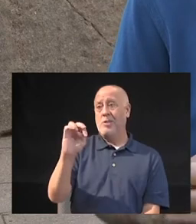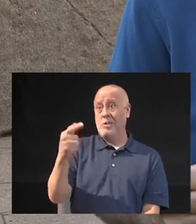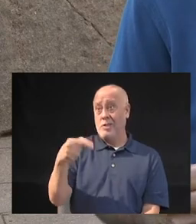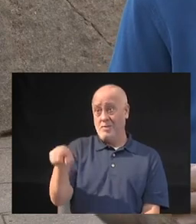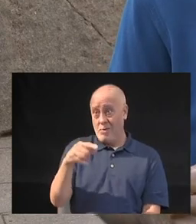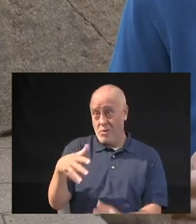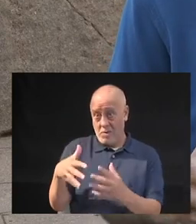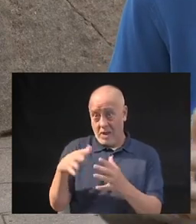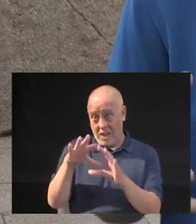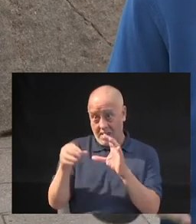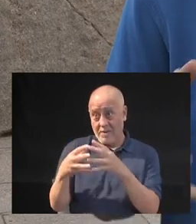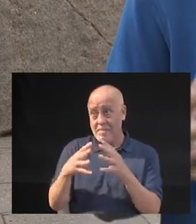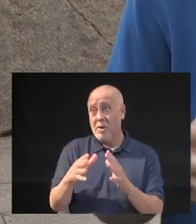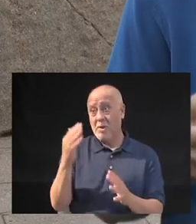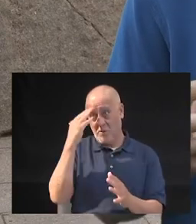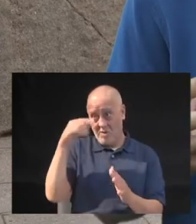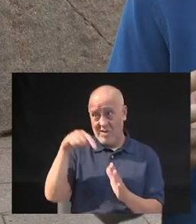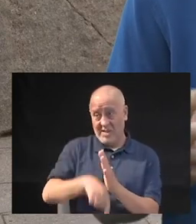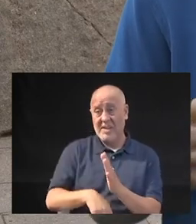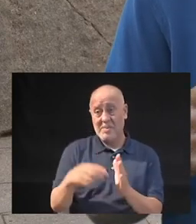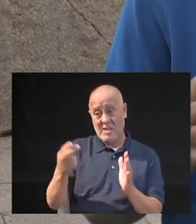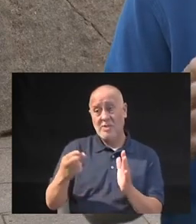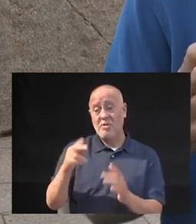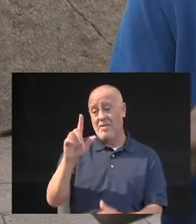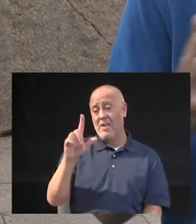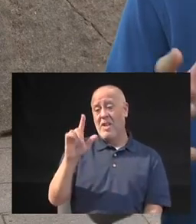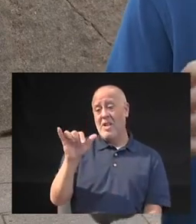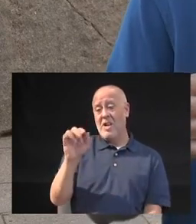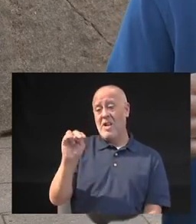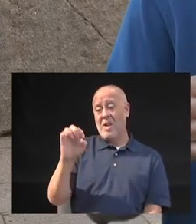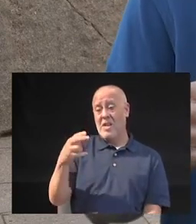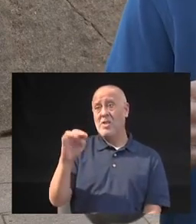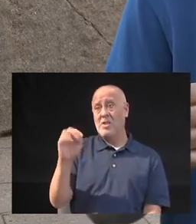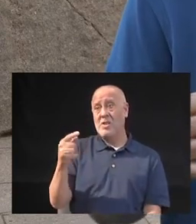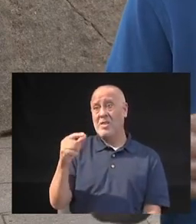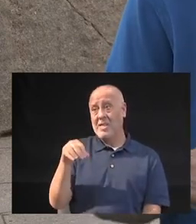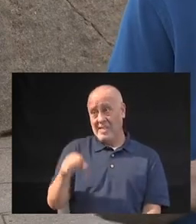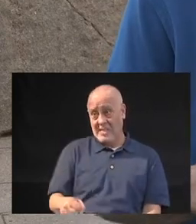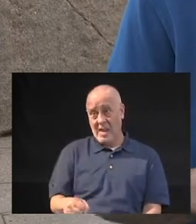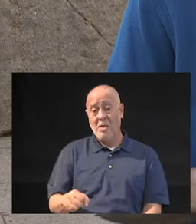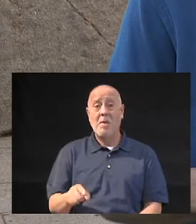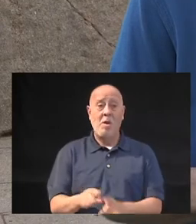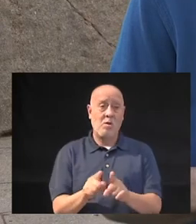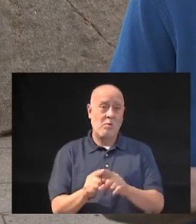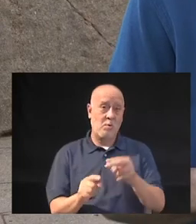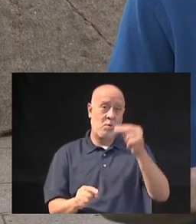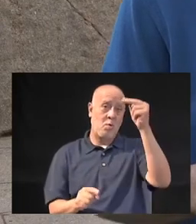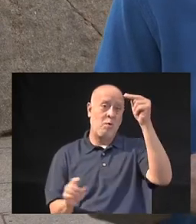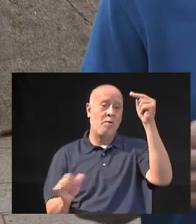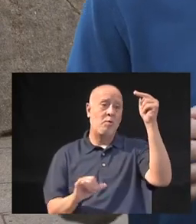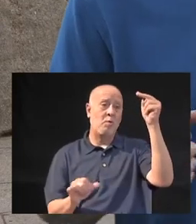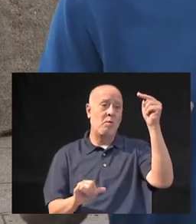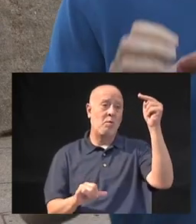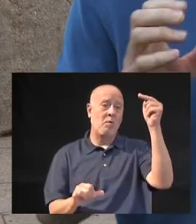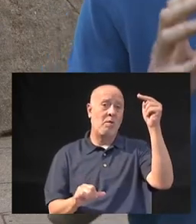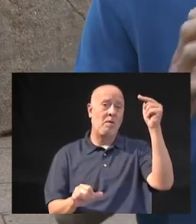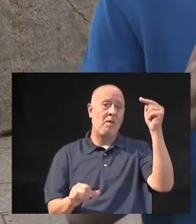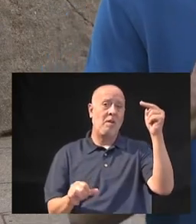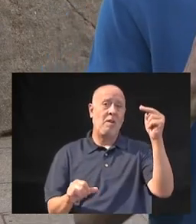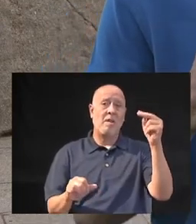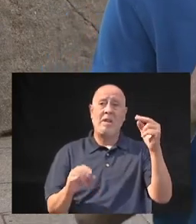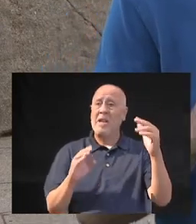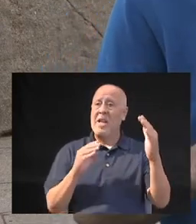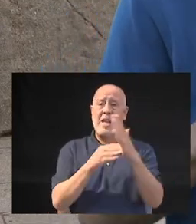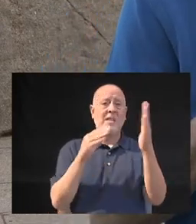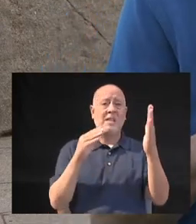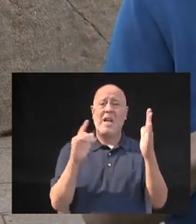an African-American person, you know the deep history of lynching that was not just in the South, but also in places in the North as well. There was